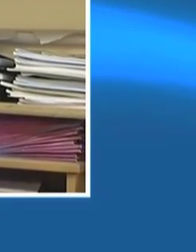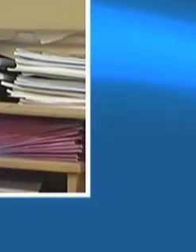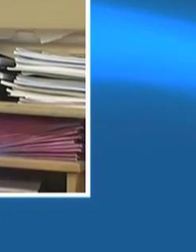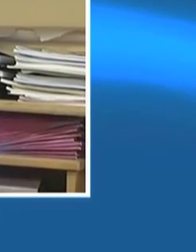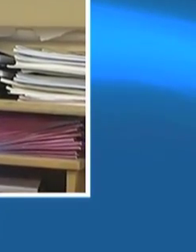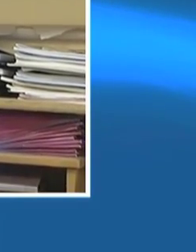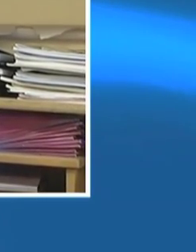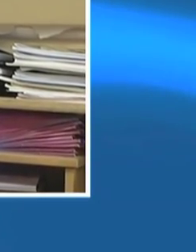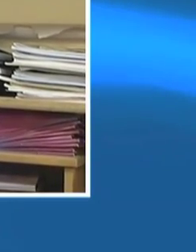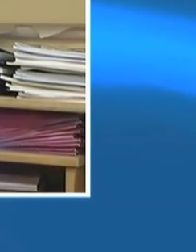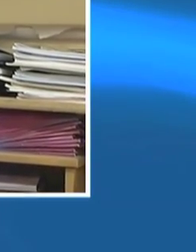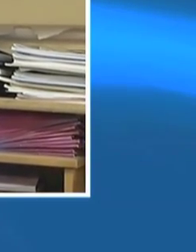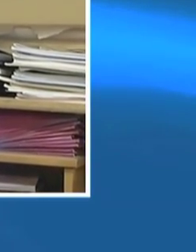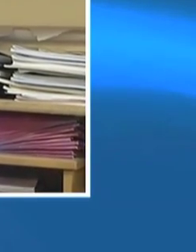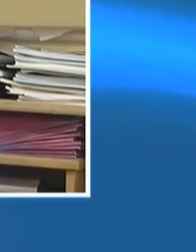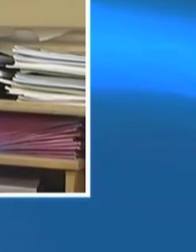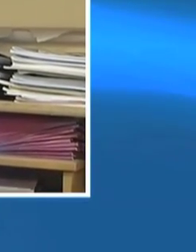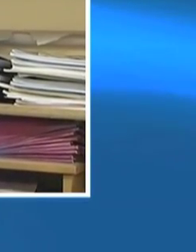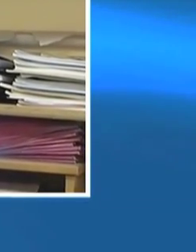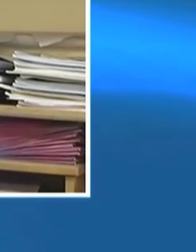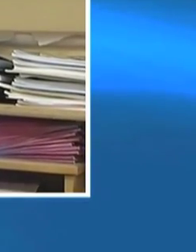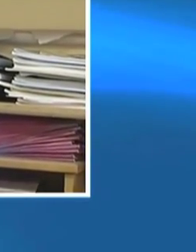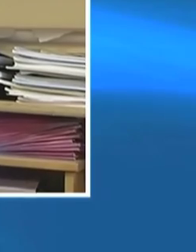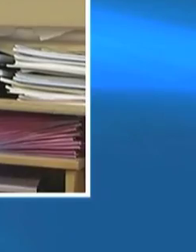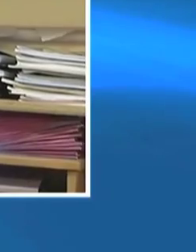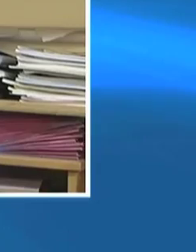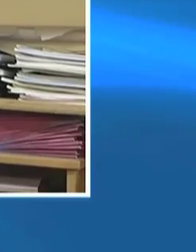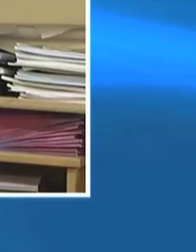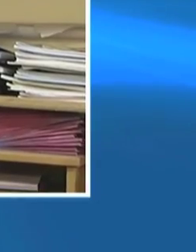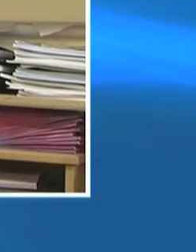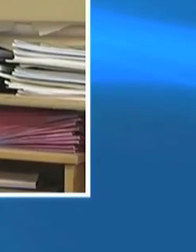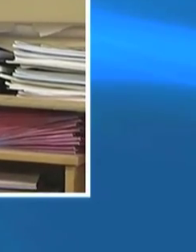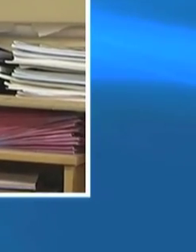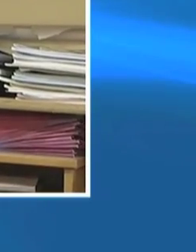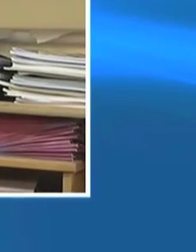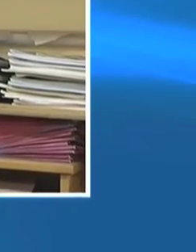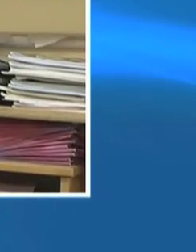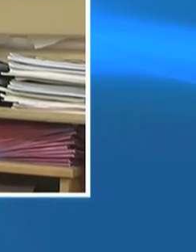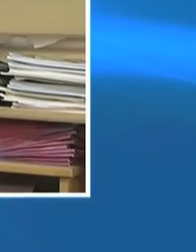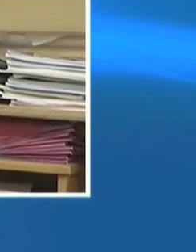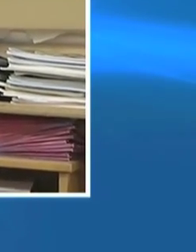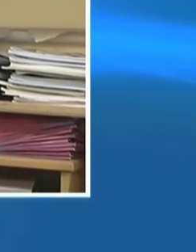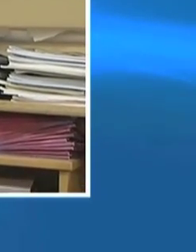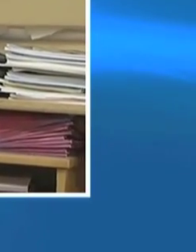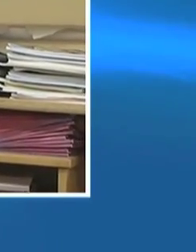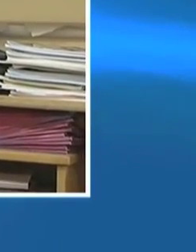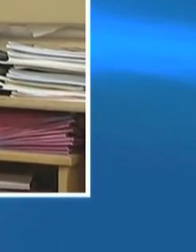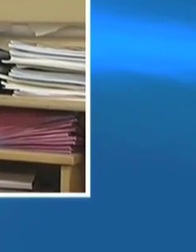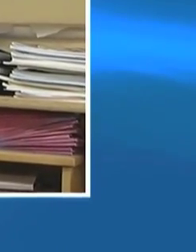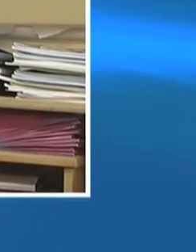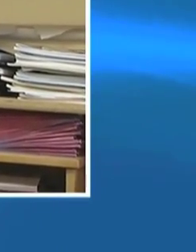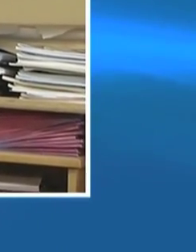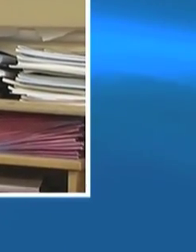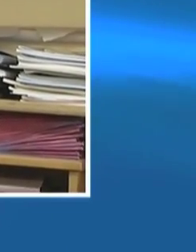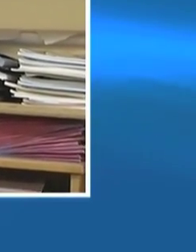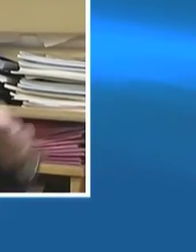the boys are from. Some are from Dublin and some from the rest of Ireland, such as Cork, Galway and Donegal. All over the place, so there's a